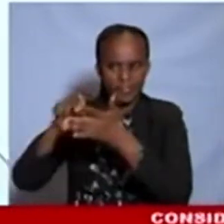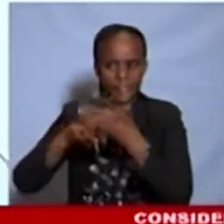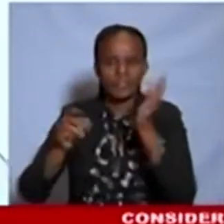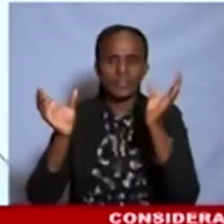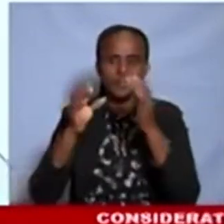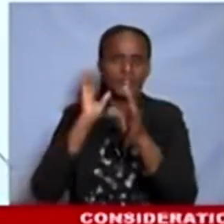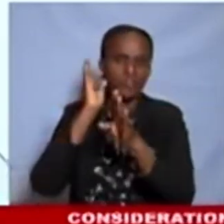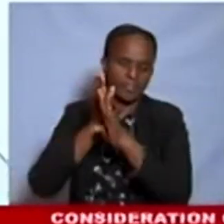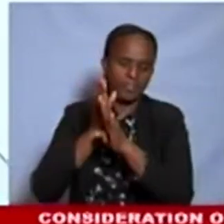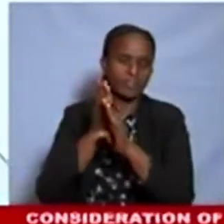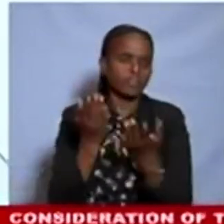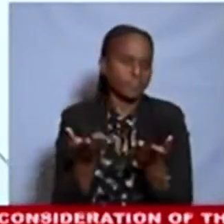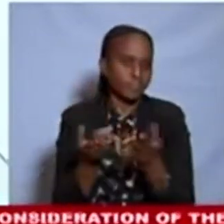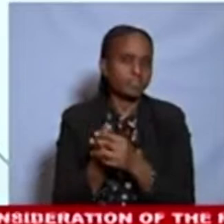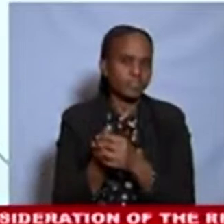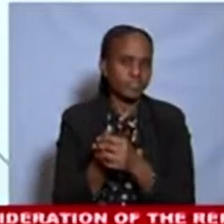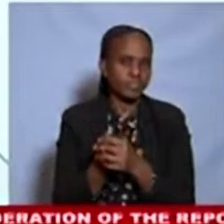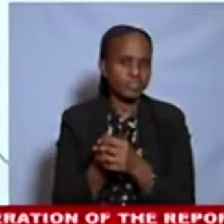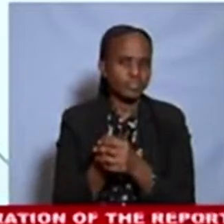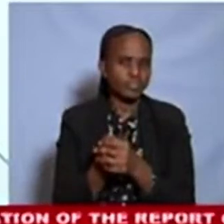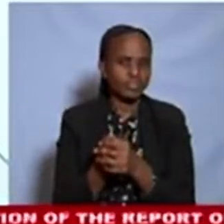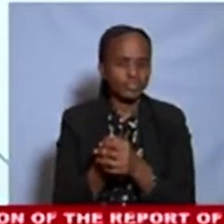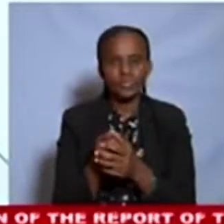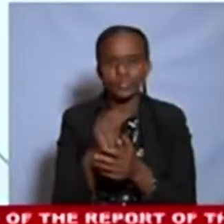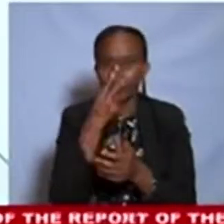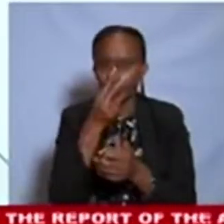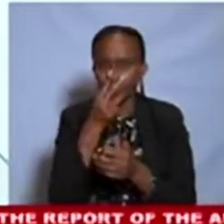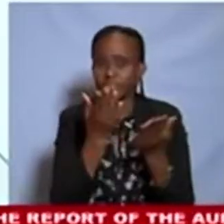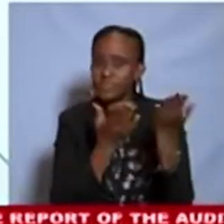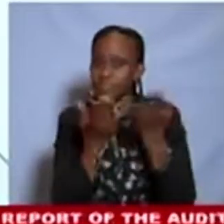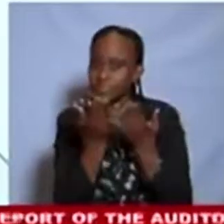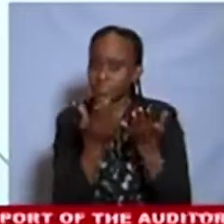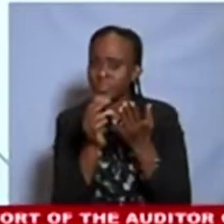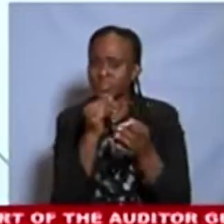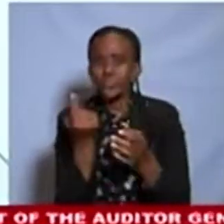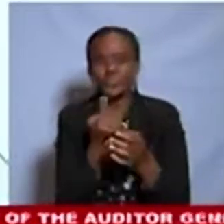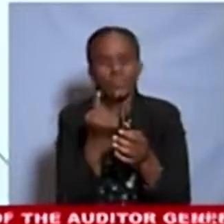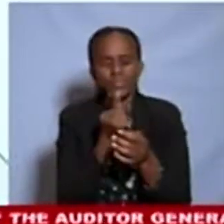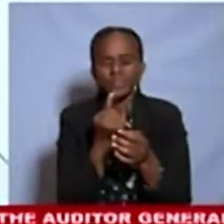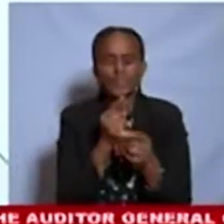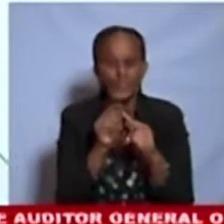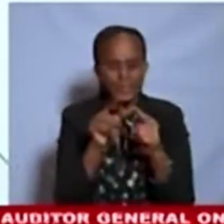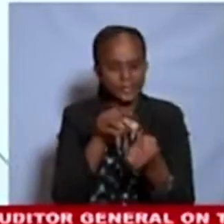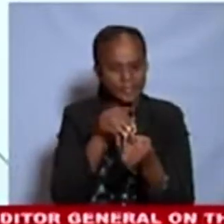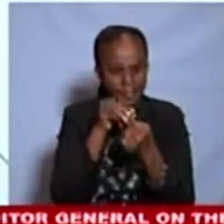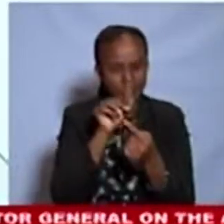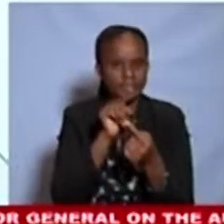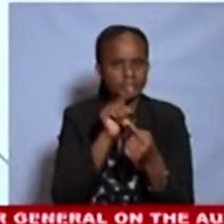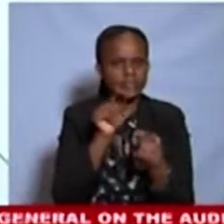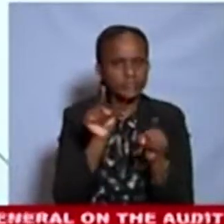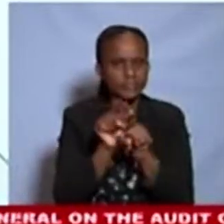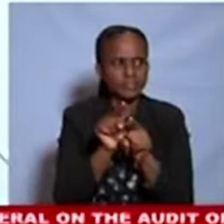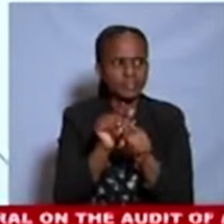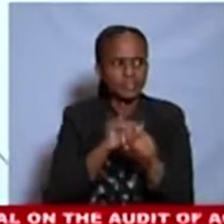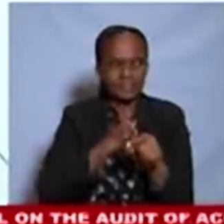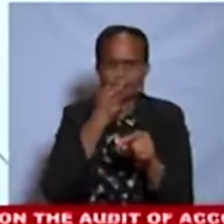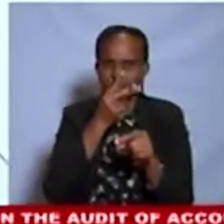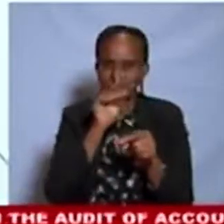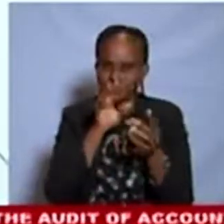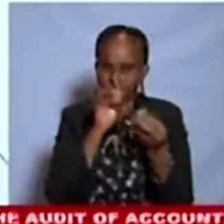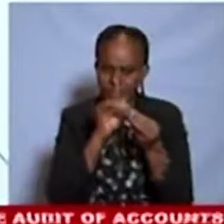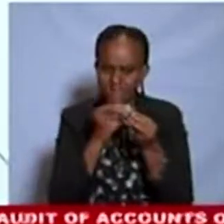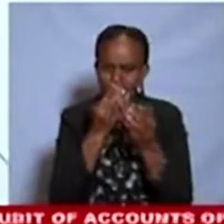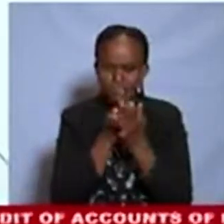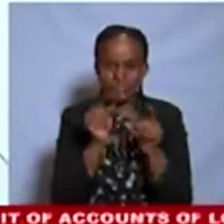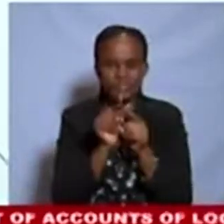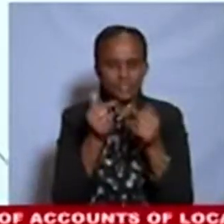council. Where your many clients must see the service, not generalized, but also specific to the way, because you seem to be getting your money.